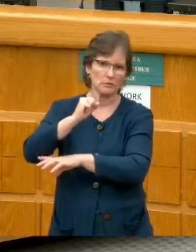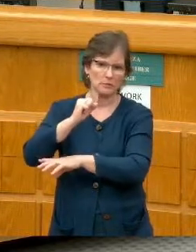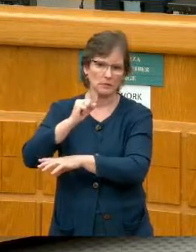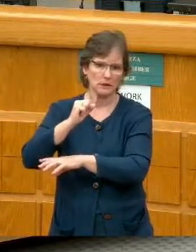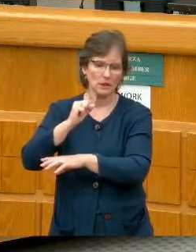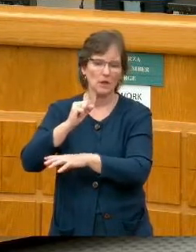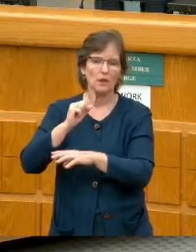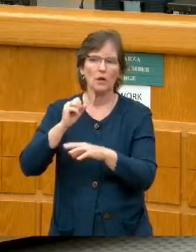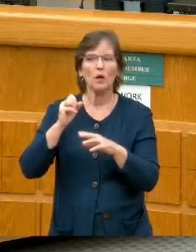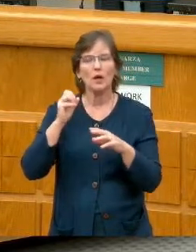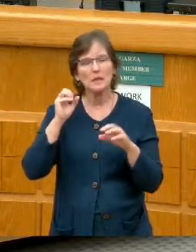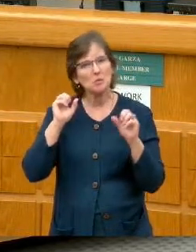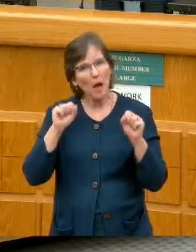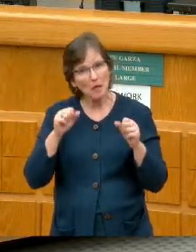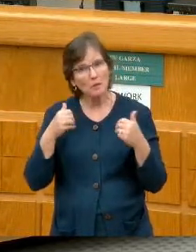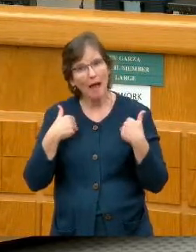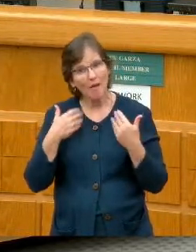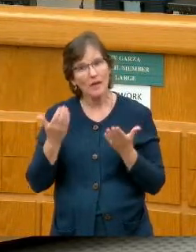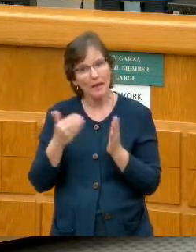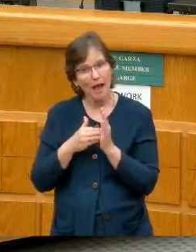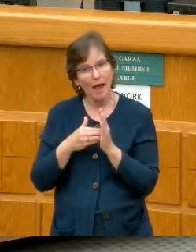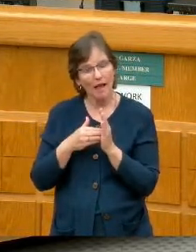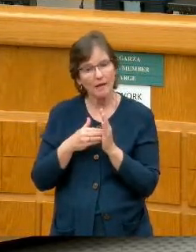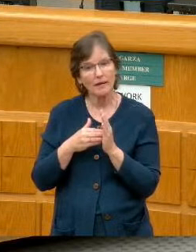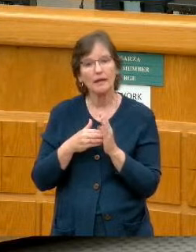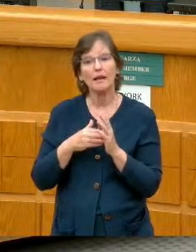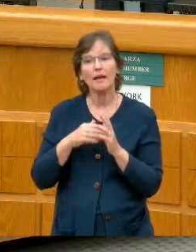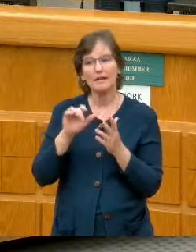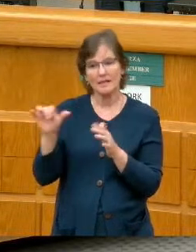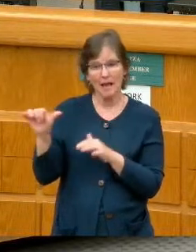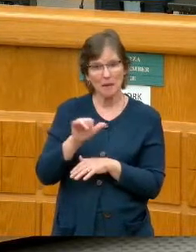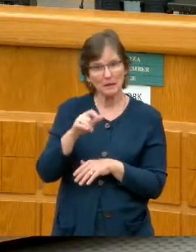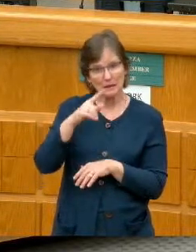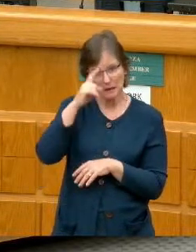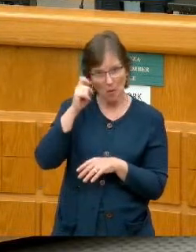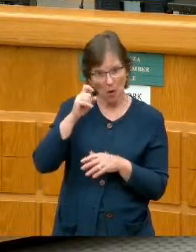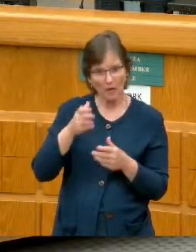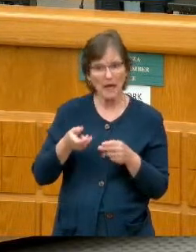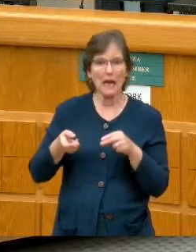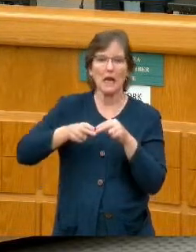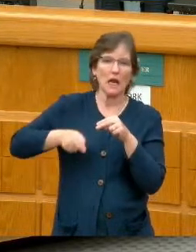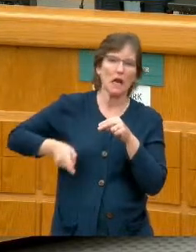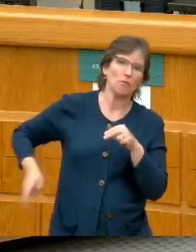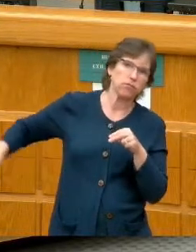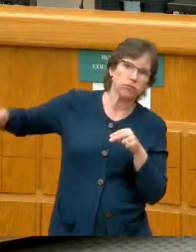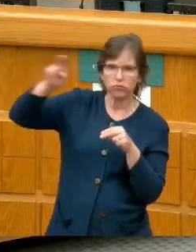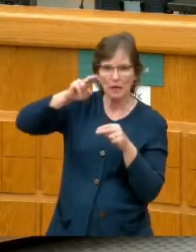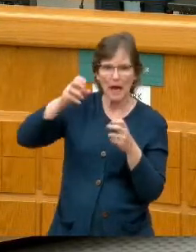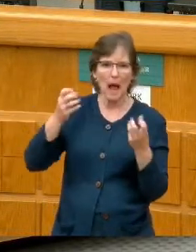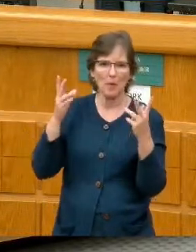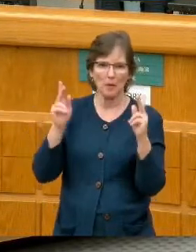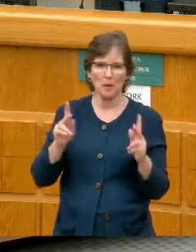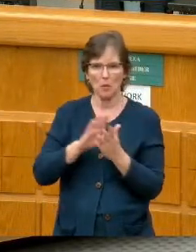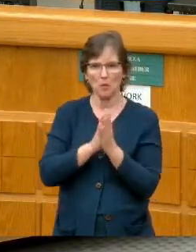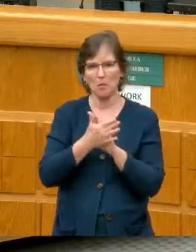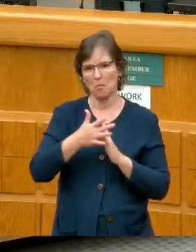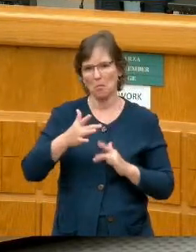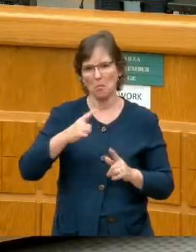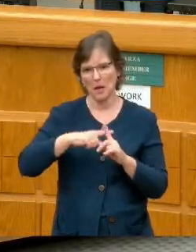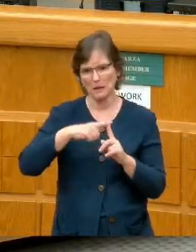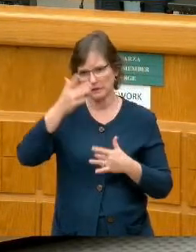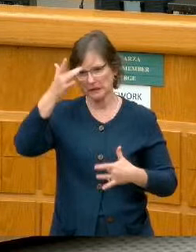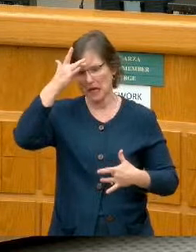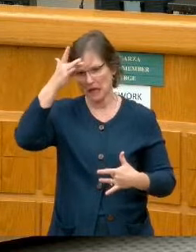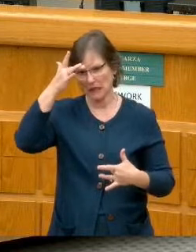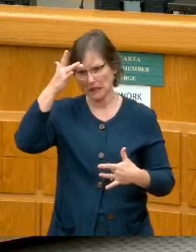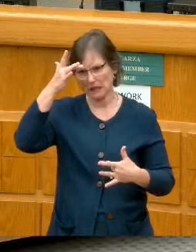summer. So wearing face coverings, social distancing, these are the tools that we have at our disposal to prevent another COVID